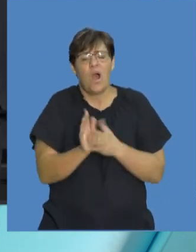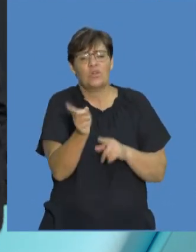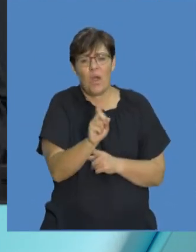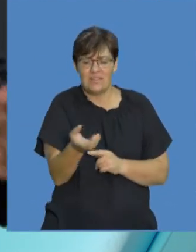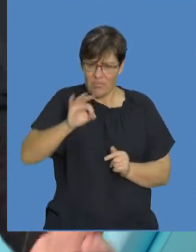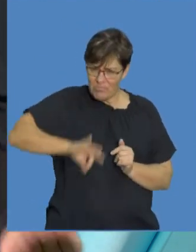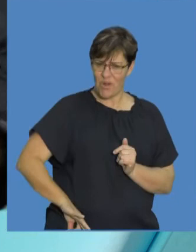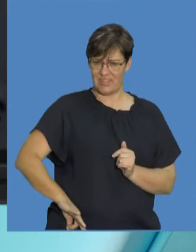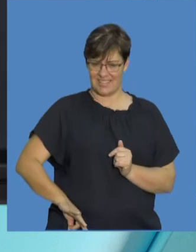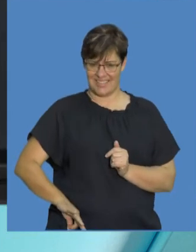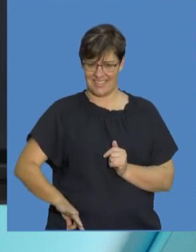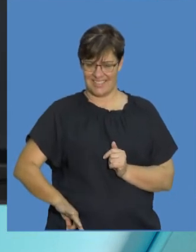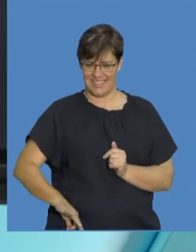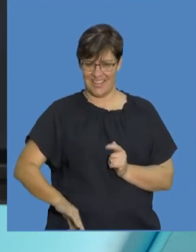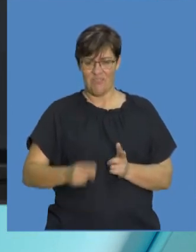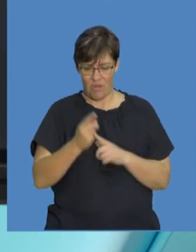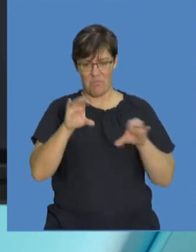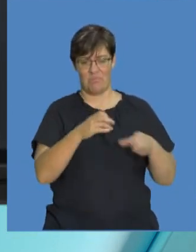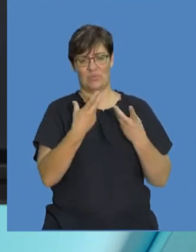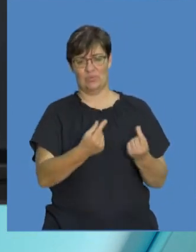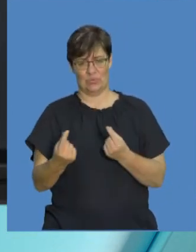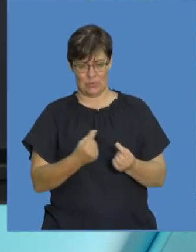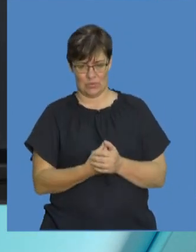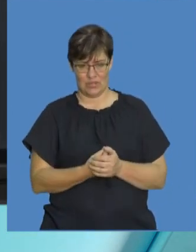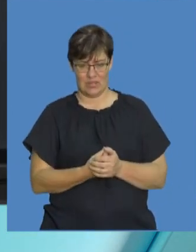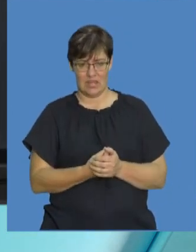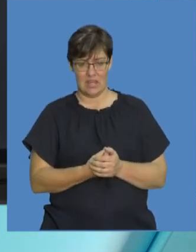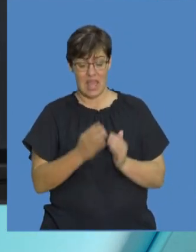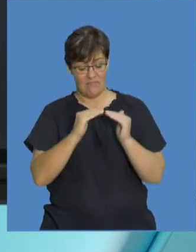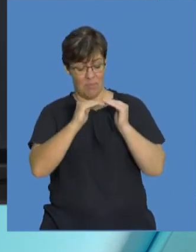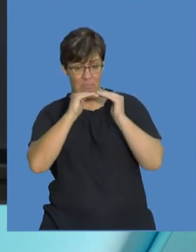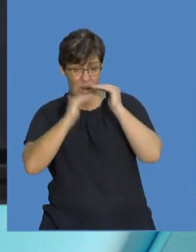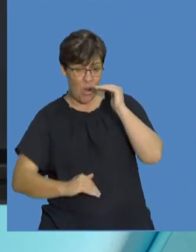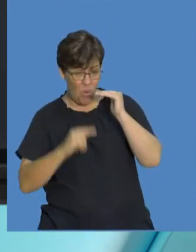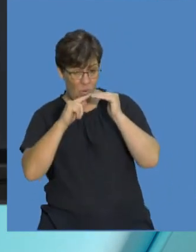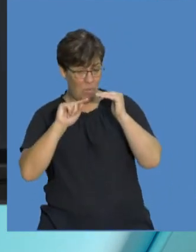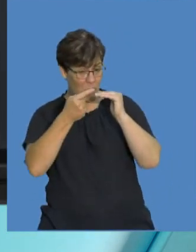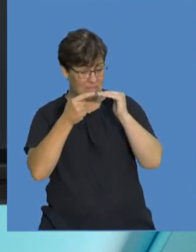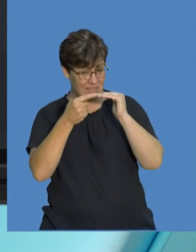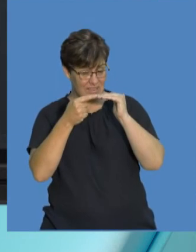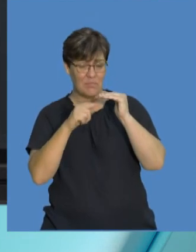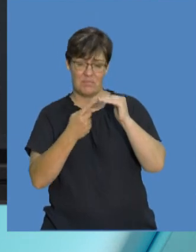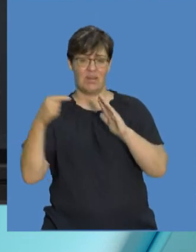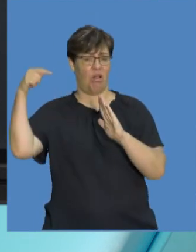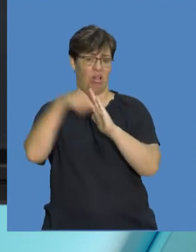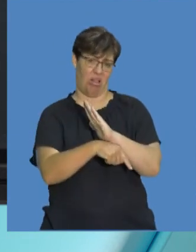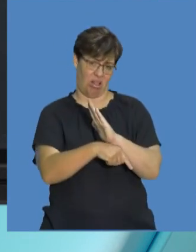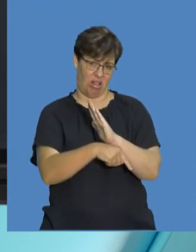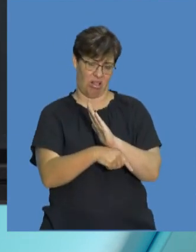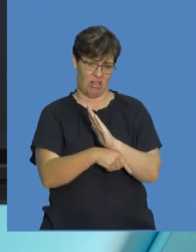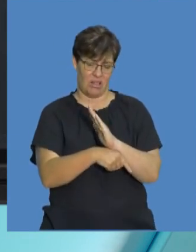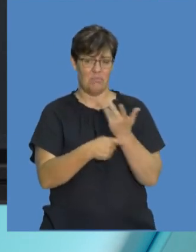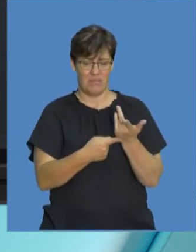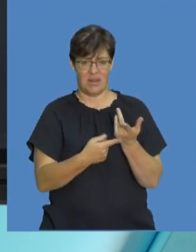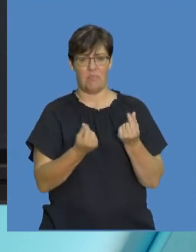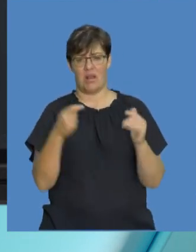point so that we can generate a profit from our activities. The moment we produce below the break-even point,